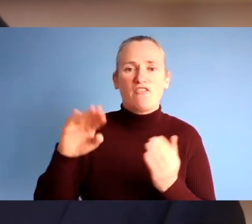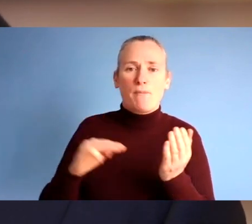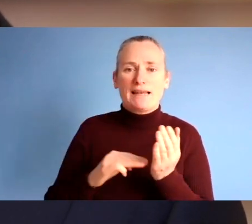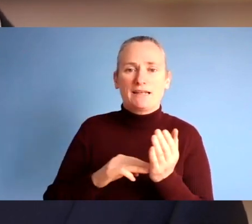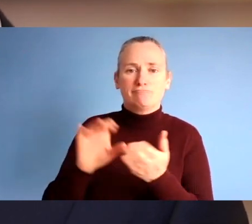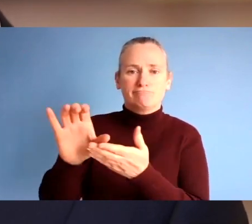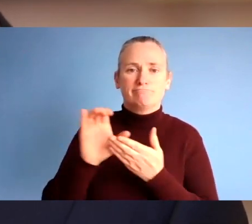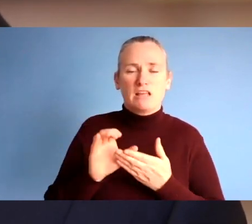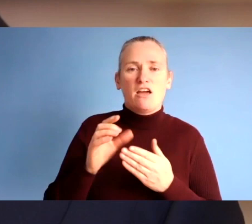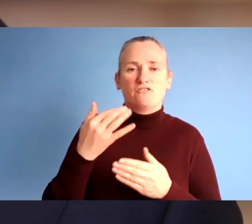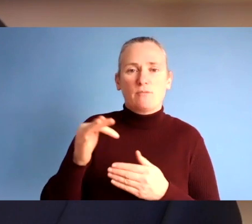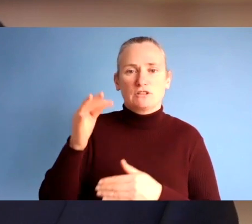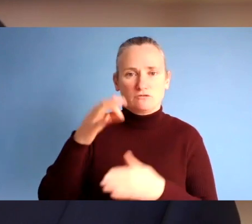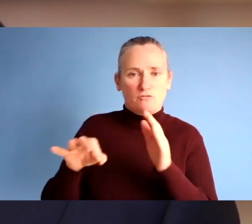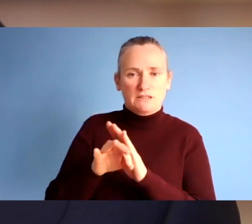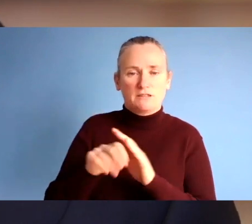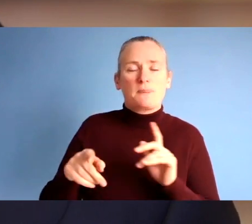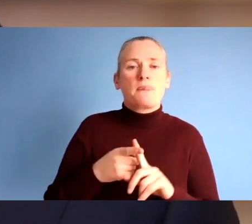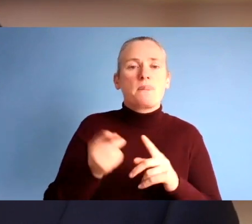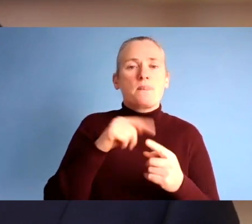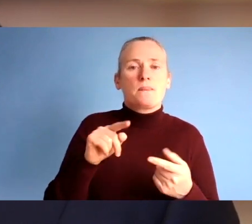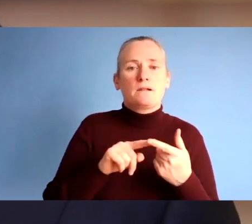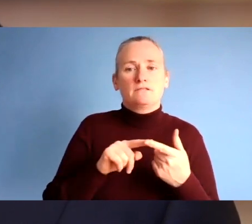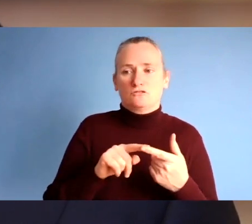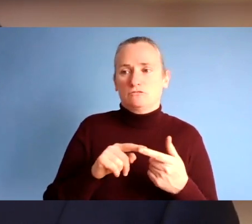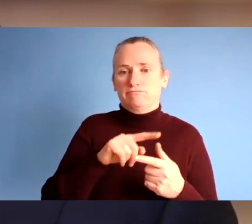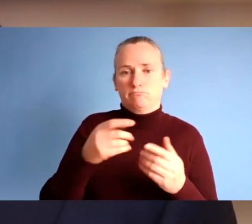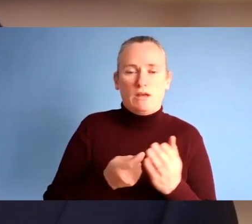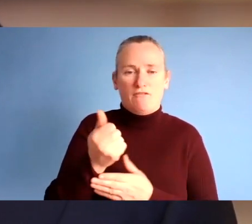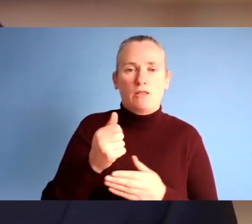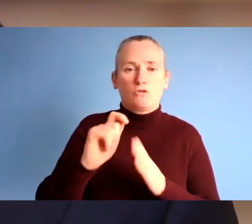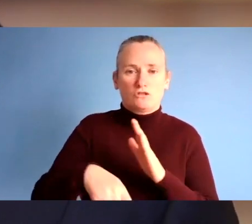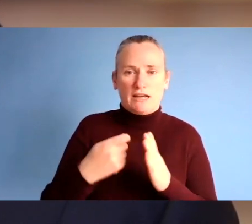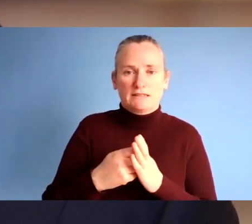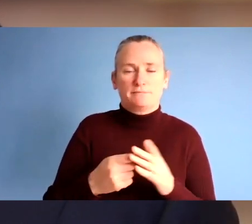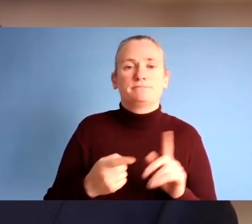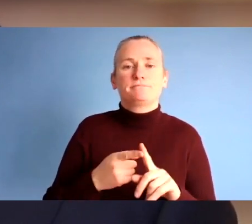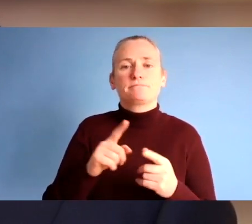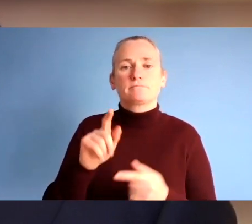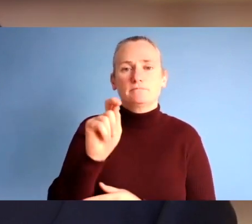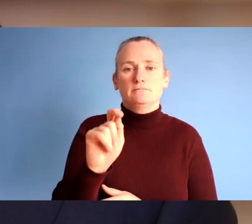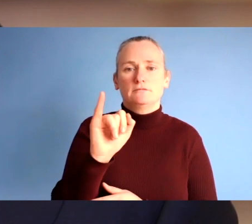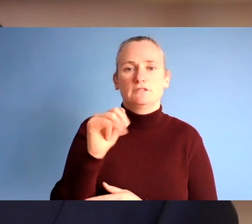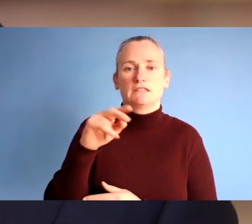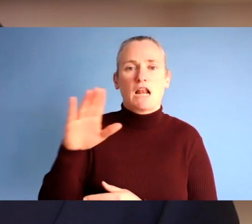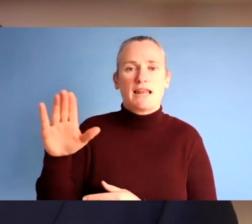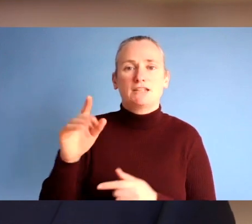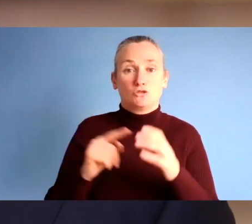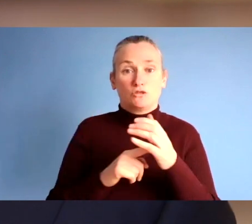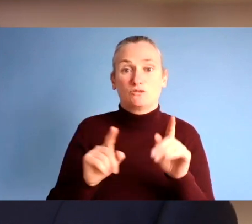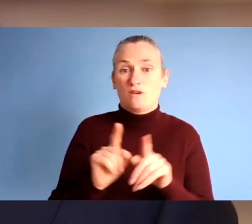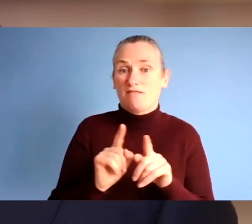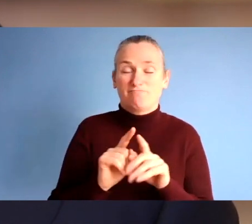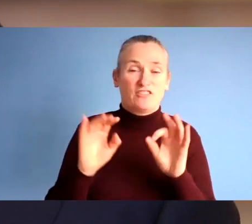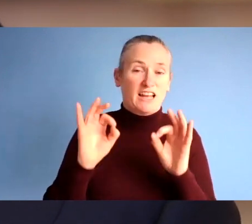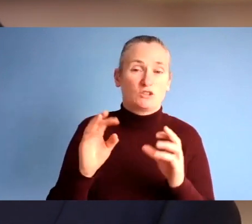Research, Innovation and Science towards the overall cost of the project. The Tyndall Institute, too, is doing some fantastic